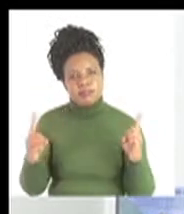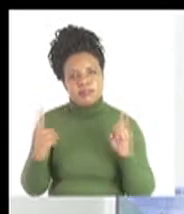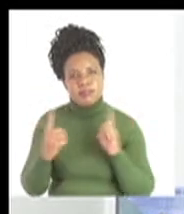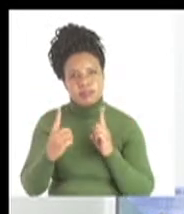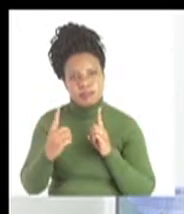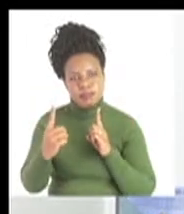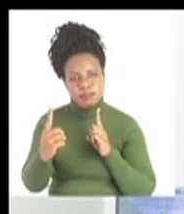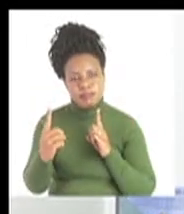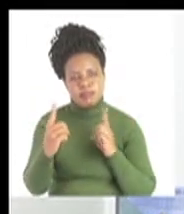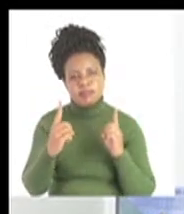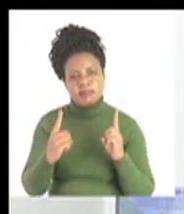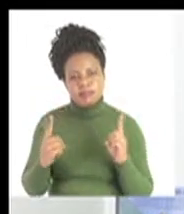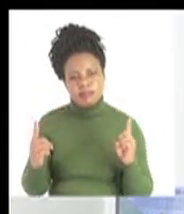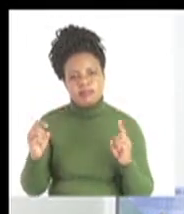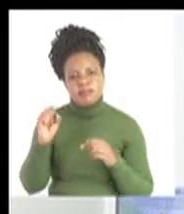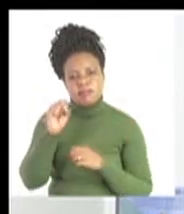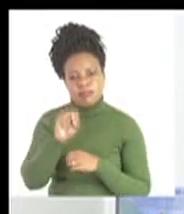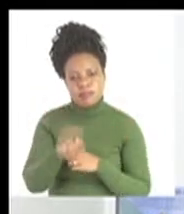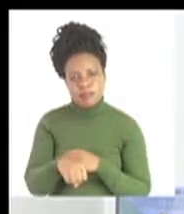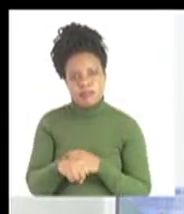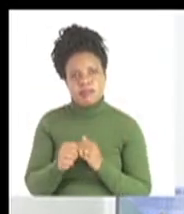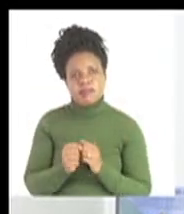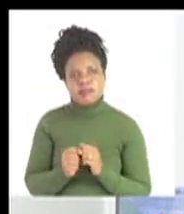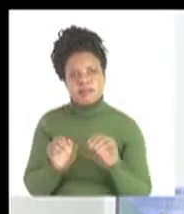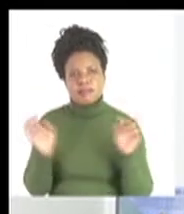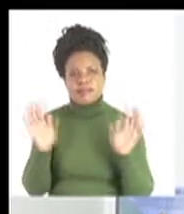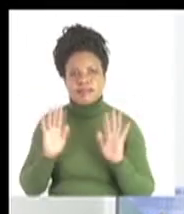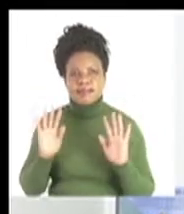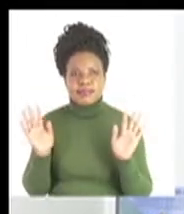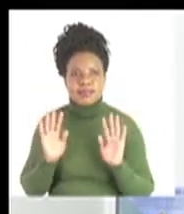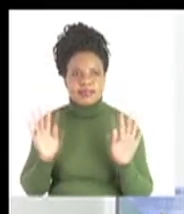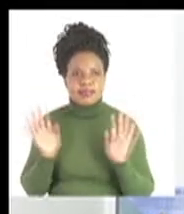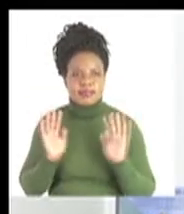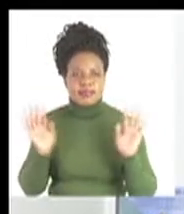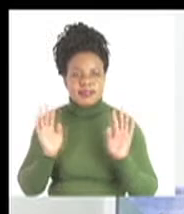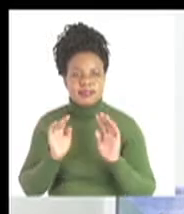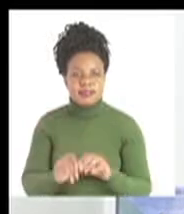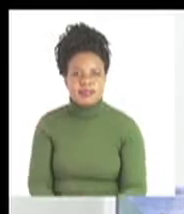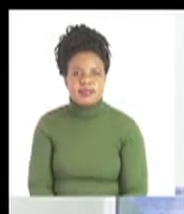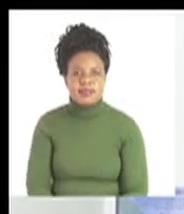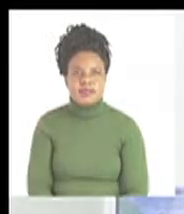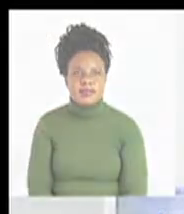by stretching out, and from us, it's a bye-bye.